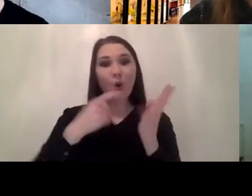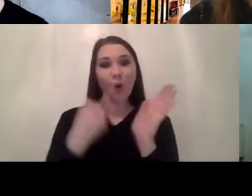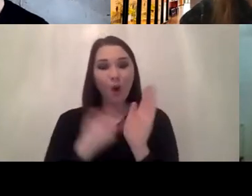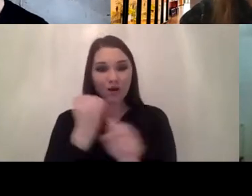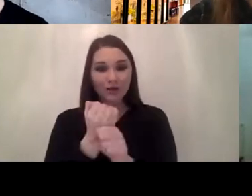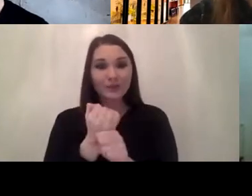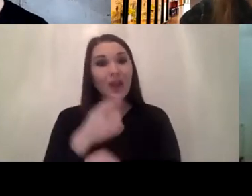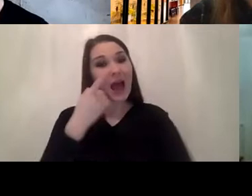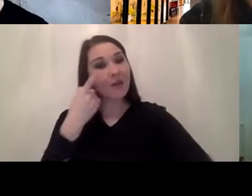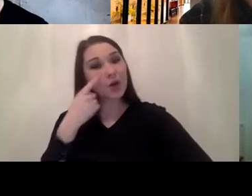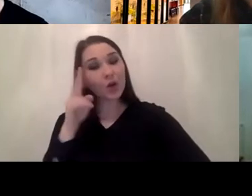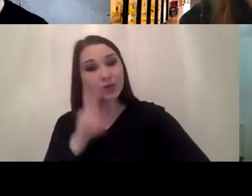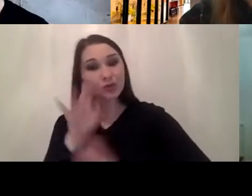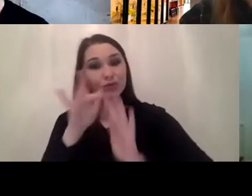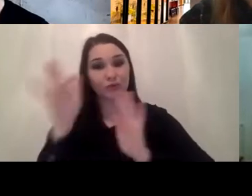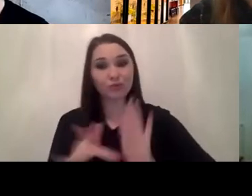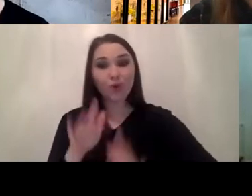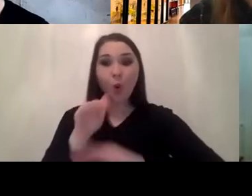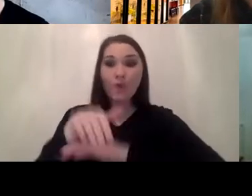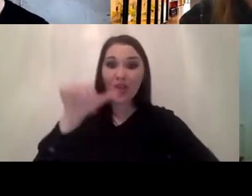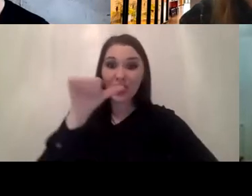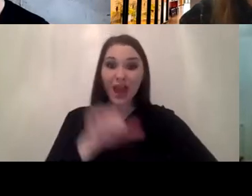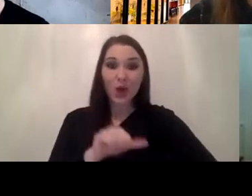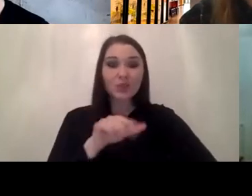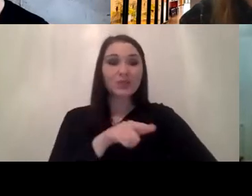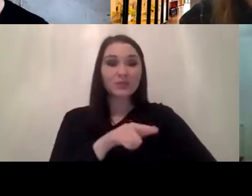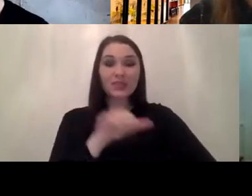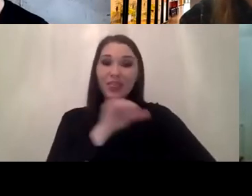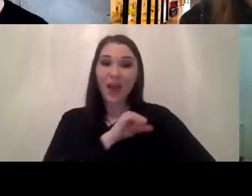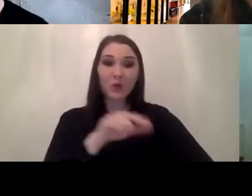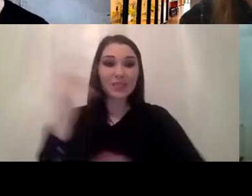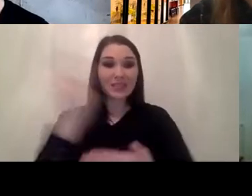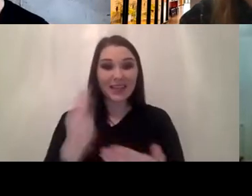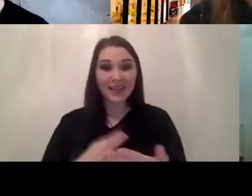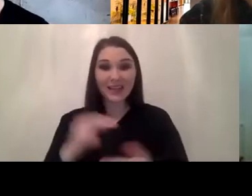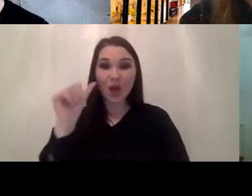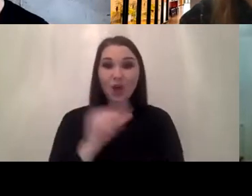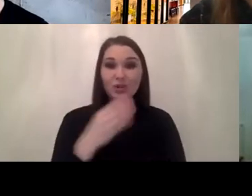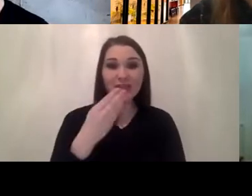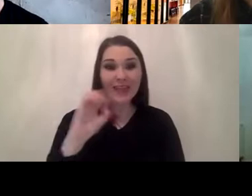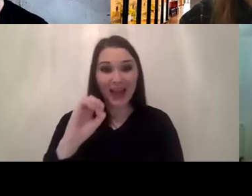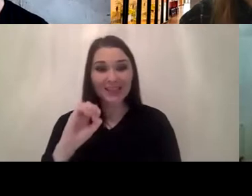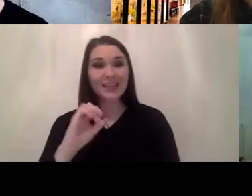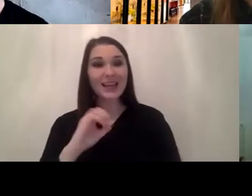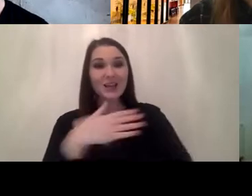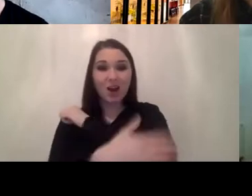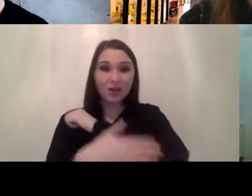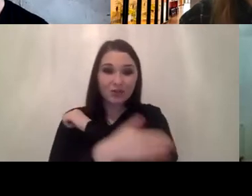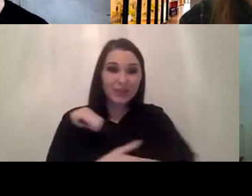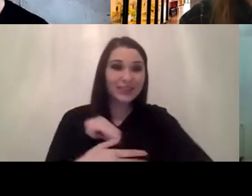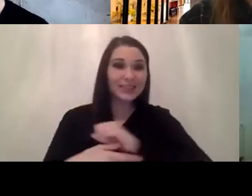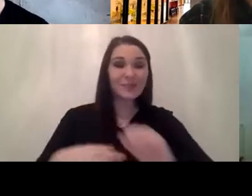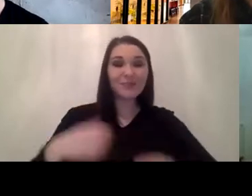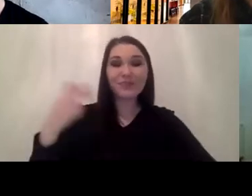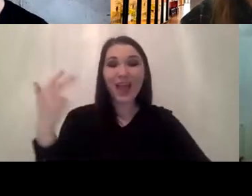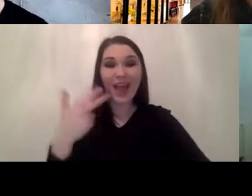have a look. There's over 1,000 designers. It's very inclusive. It's in 190 countries. It's in 18 different languages. So it's kind